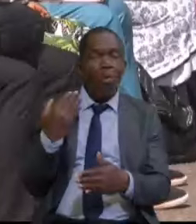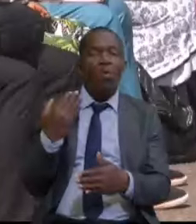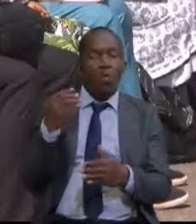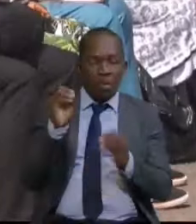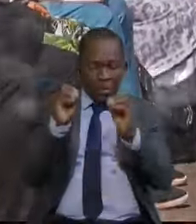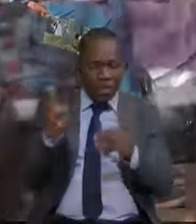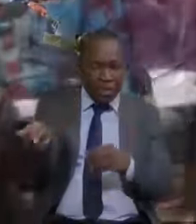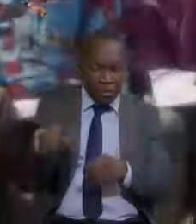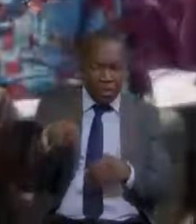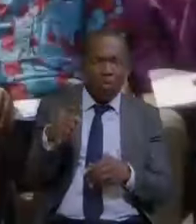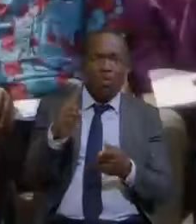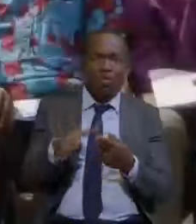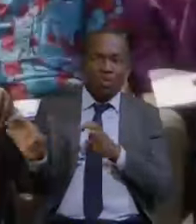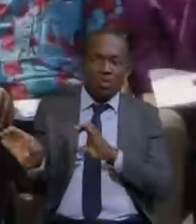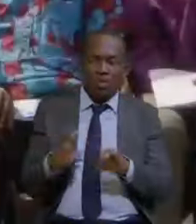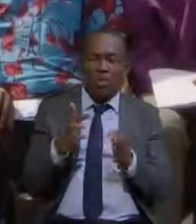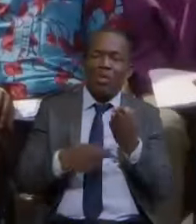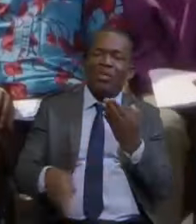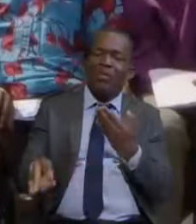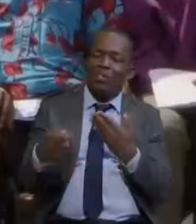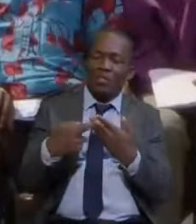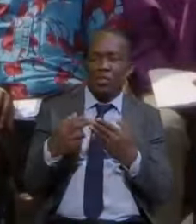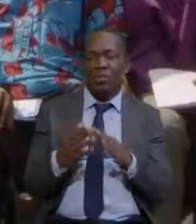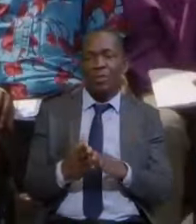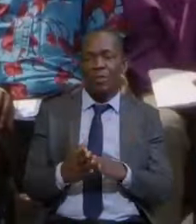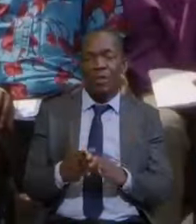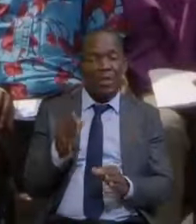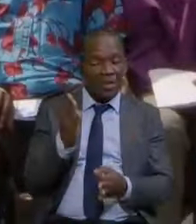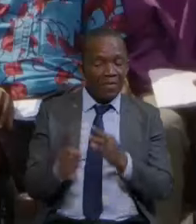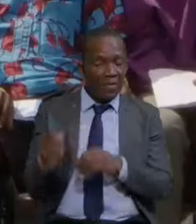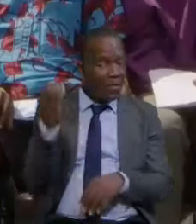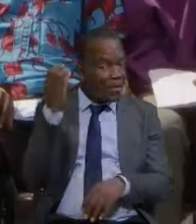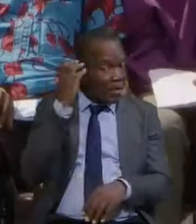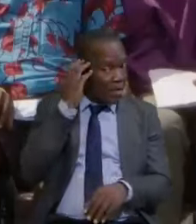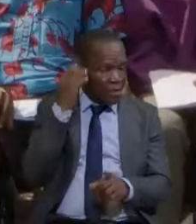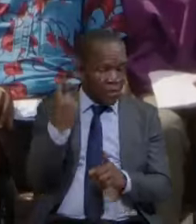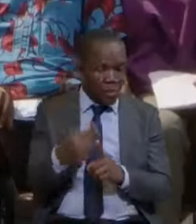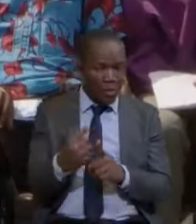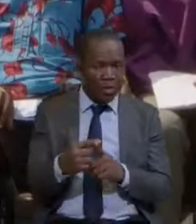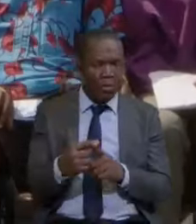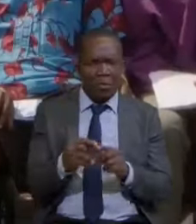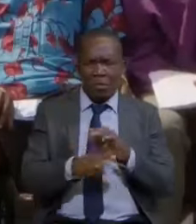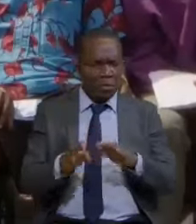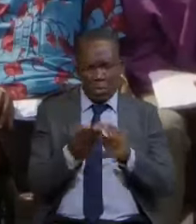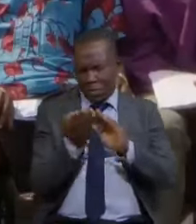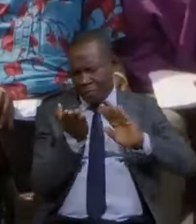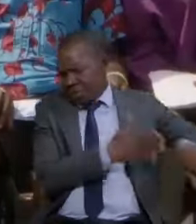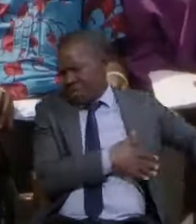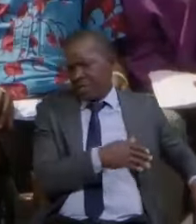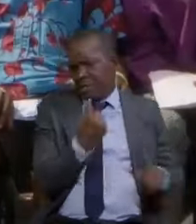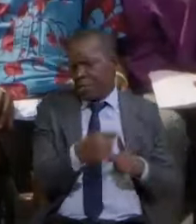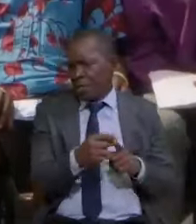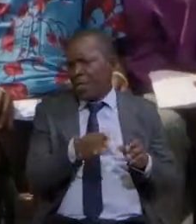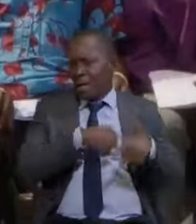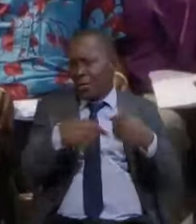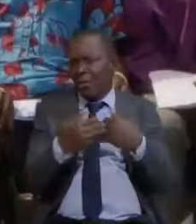just hear the word and then you brush buttocks and then go back home and there's nothing to do and there's nothing to obey and